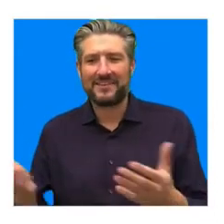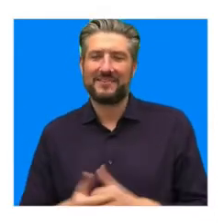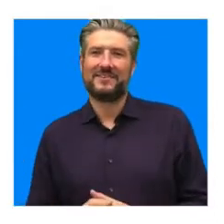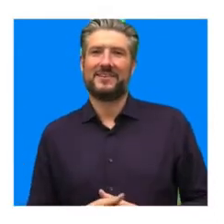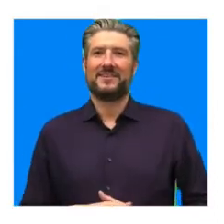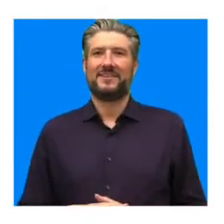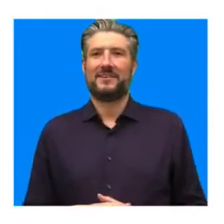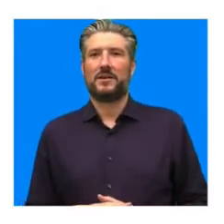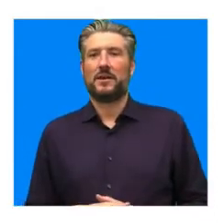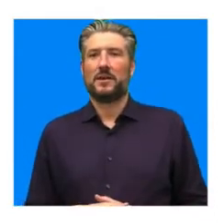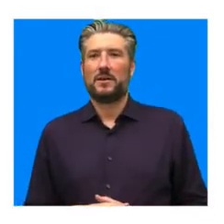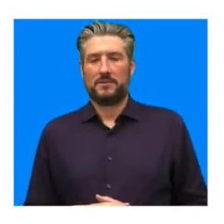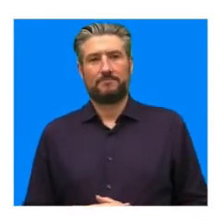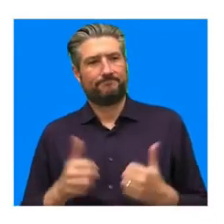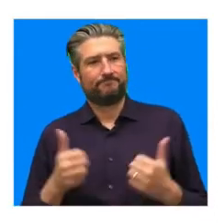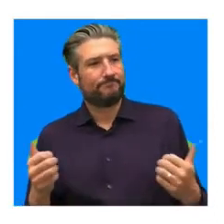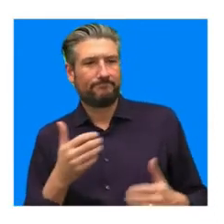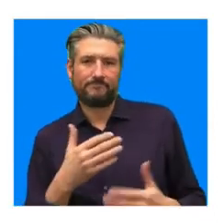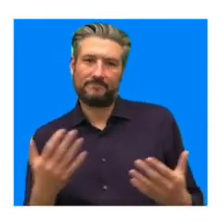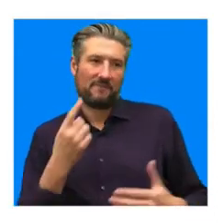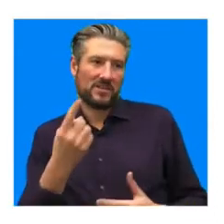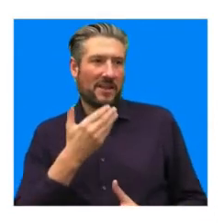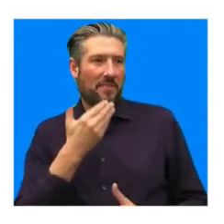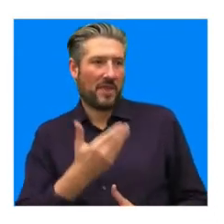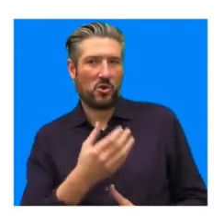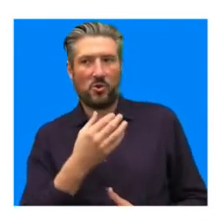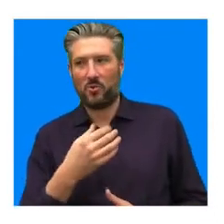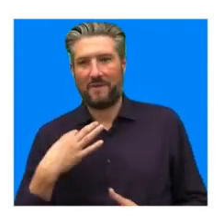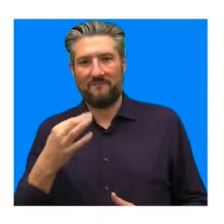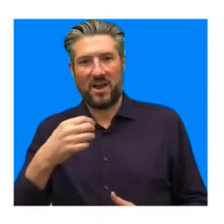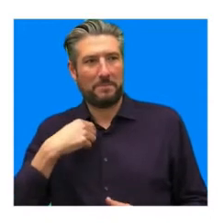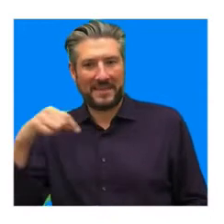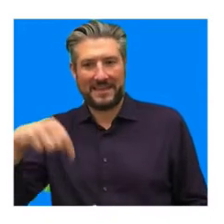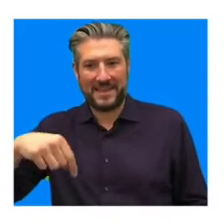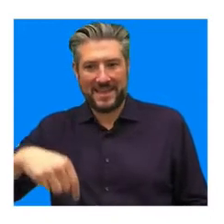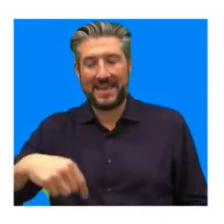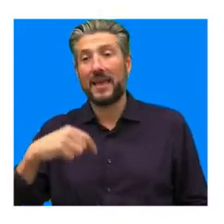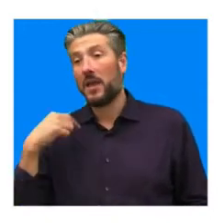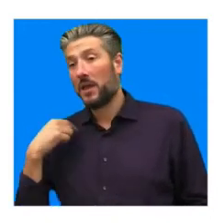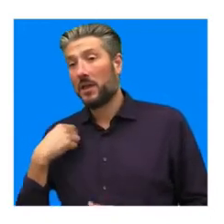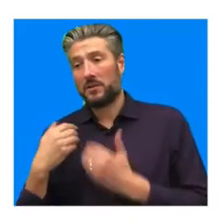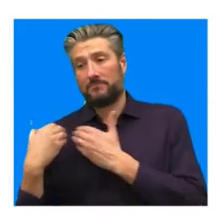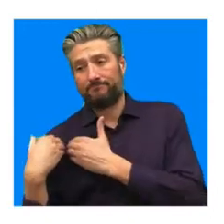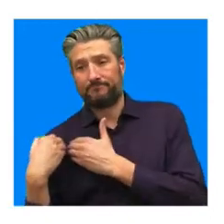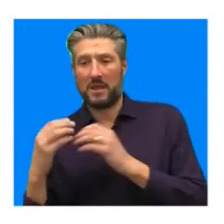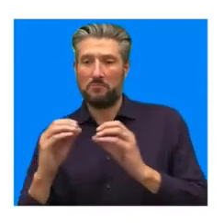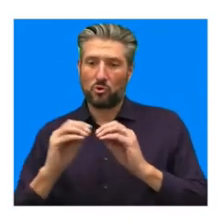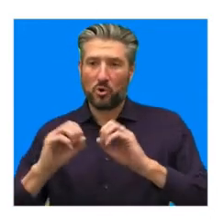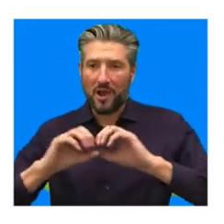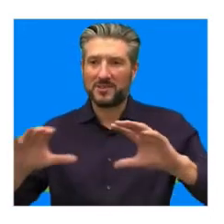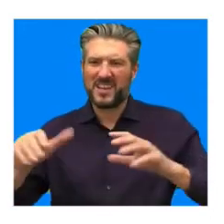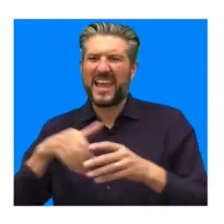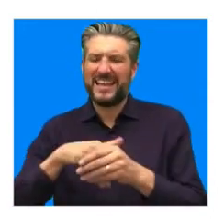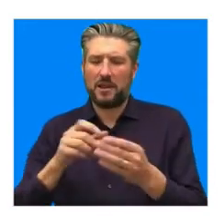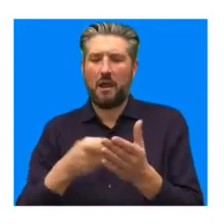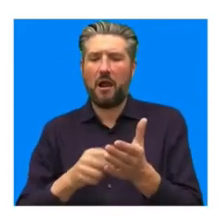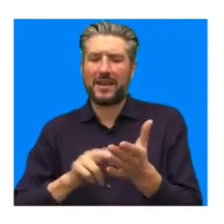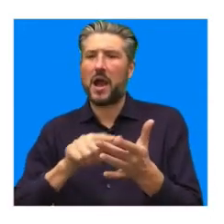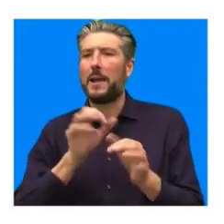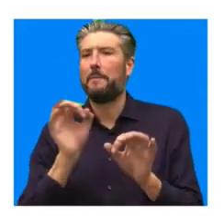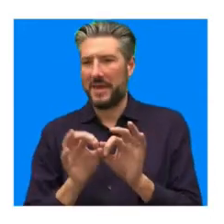Well, firstly, thank you for asking me to do this. I come here as a broadcaster who works at RNIB, but I want to present this as a